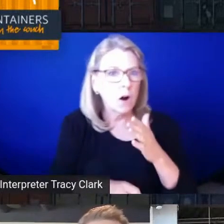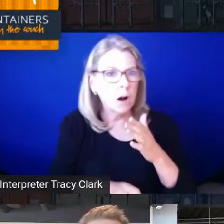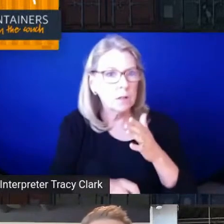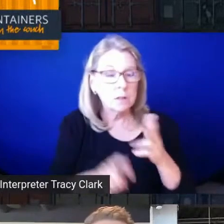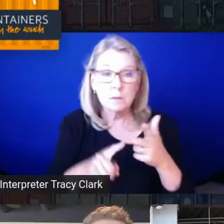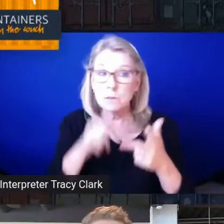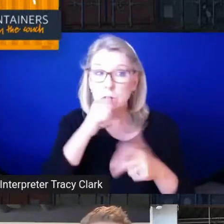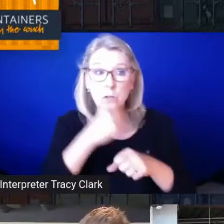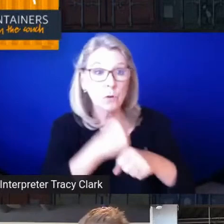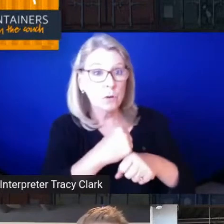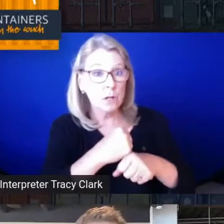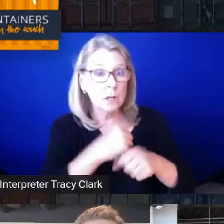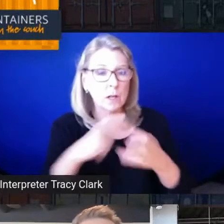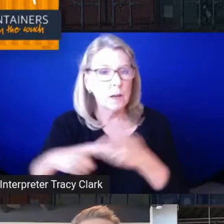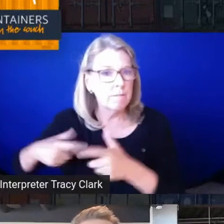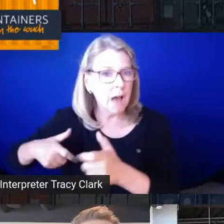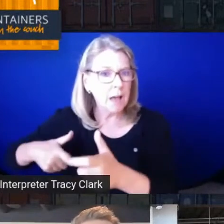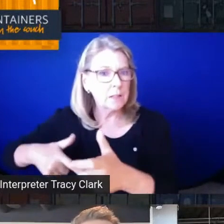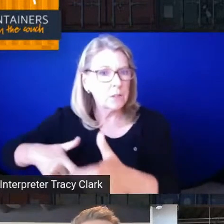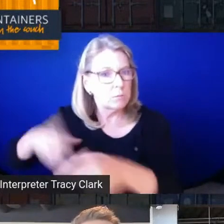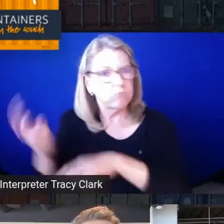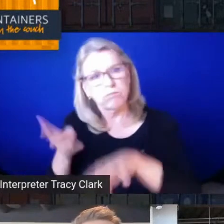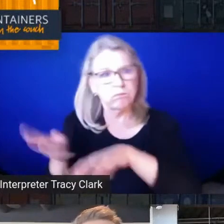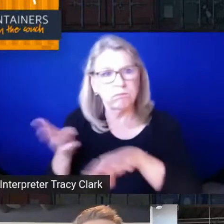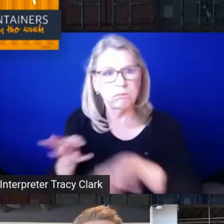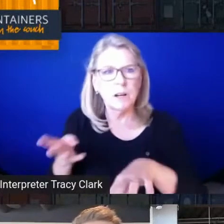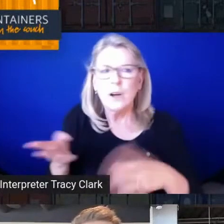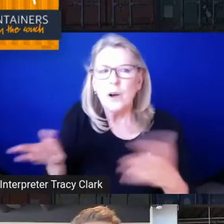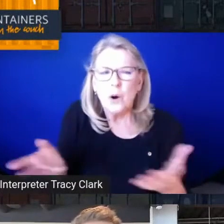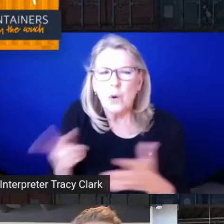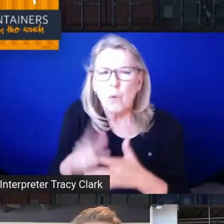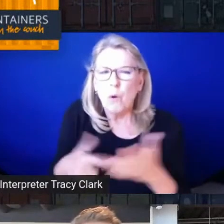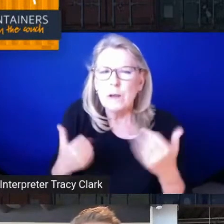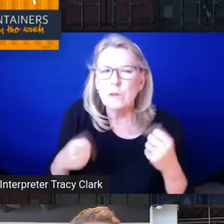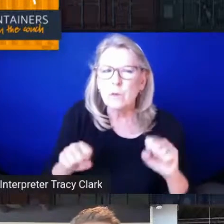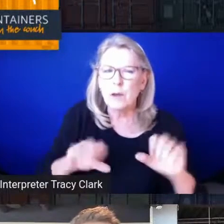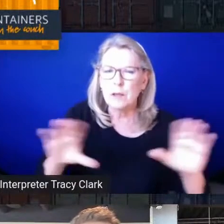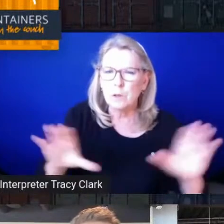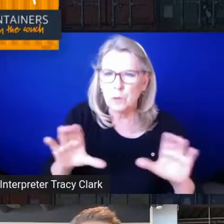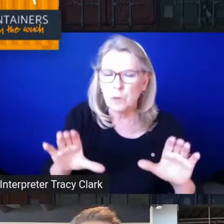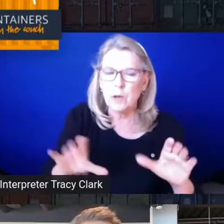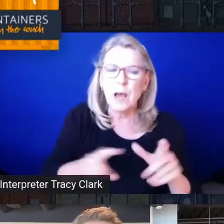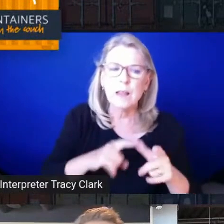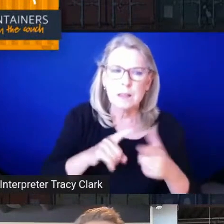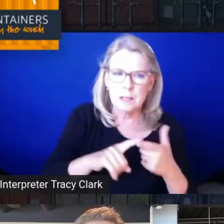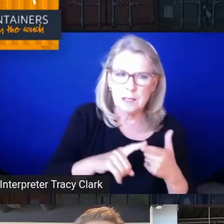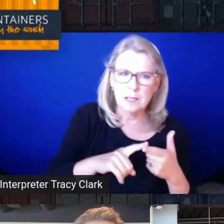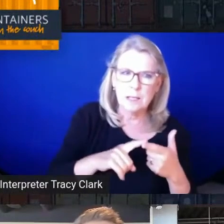Like, what are you trying to do? And then, you know, effectively invest, you know, around that.